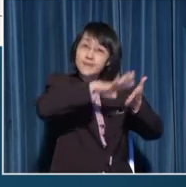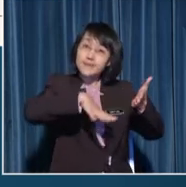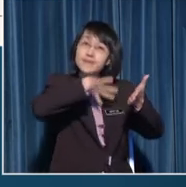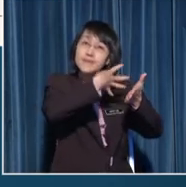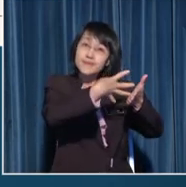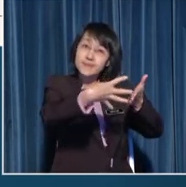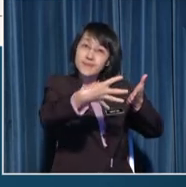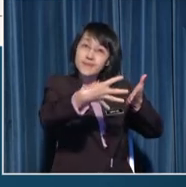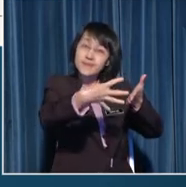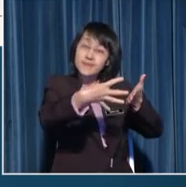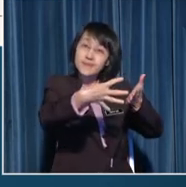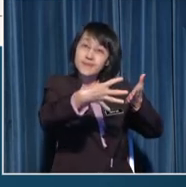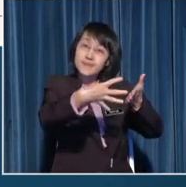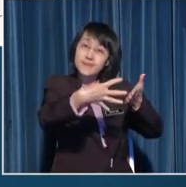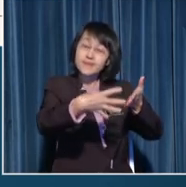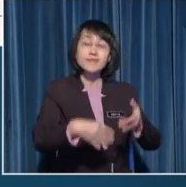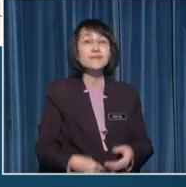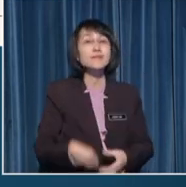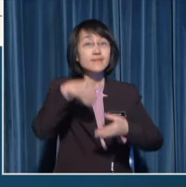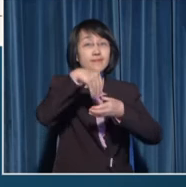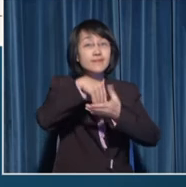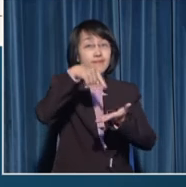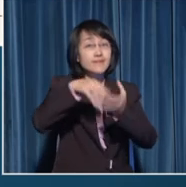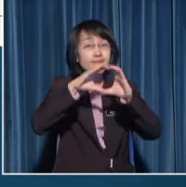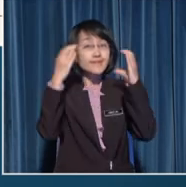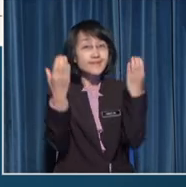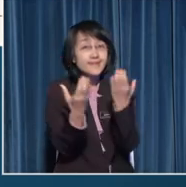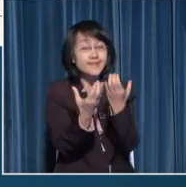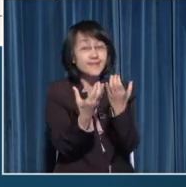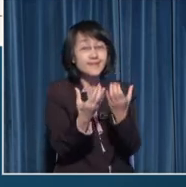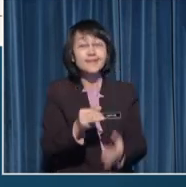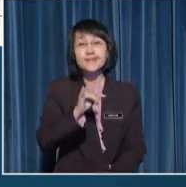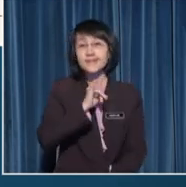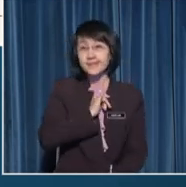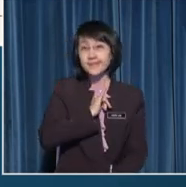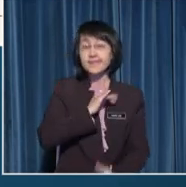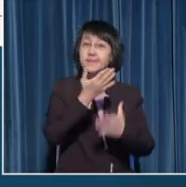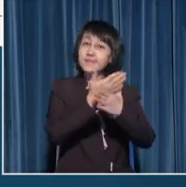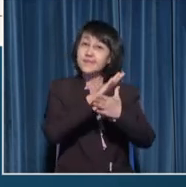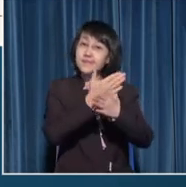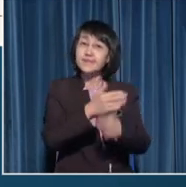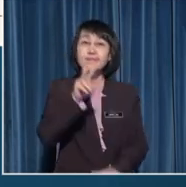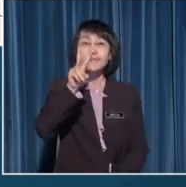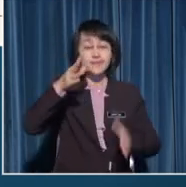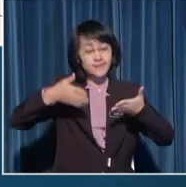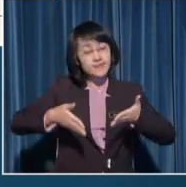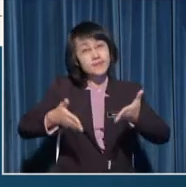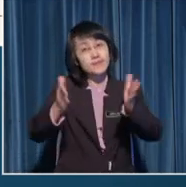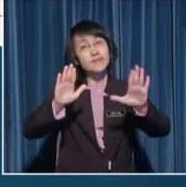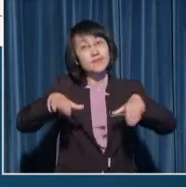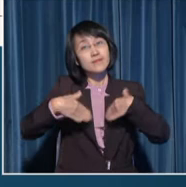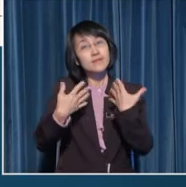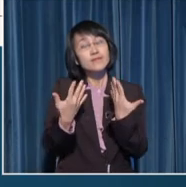table. In this lesson, I will share two methods on